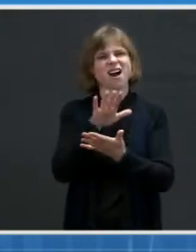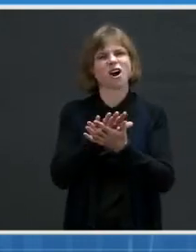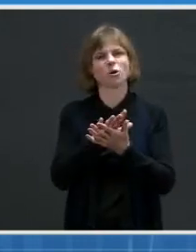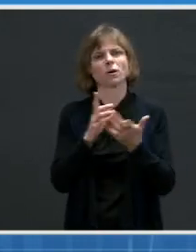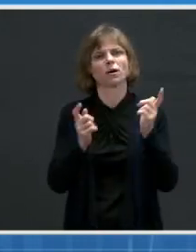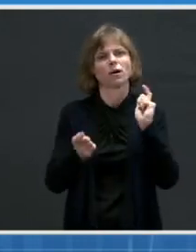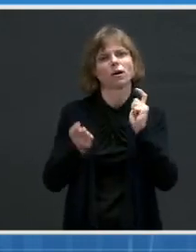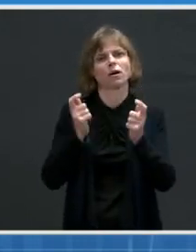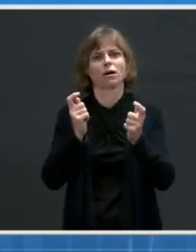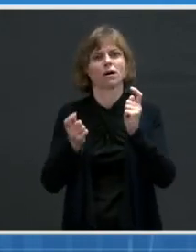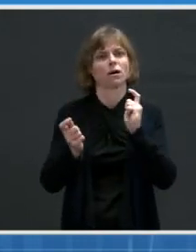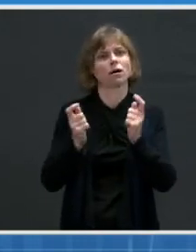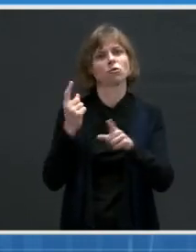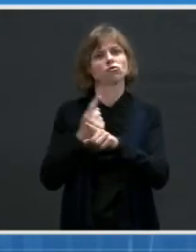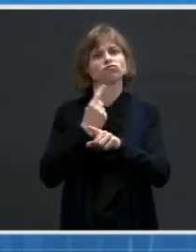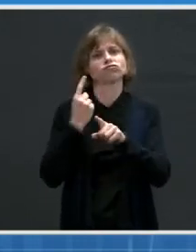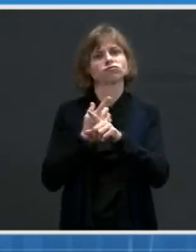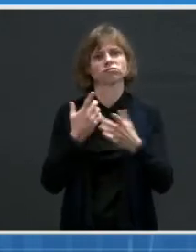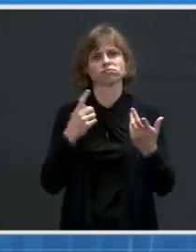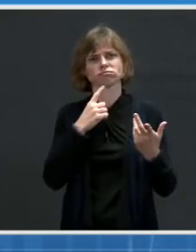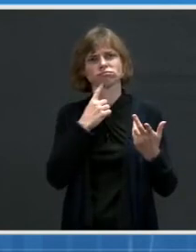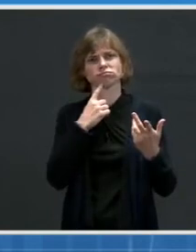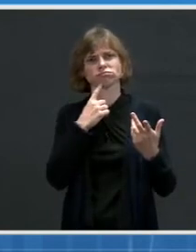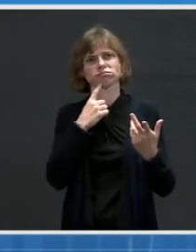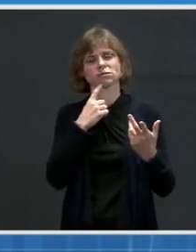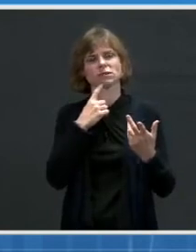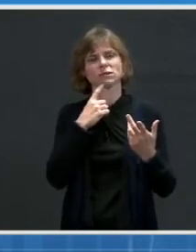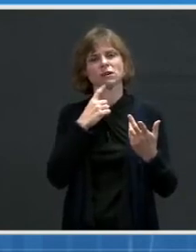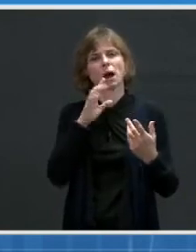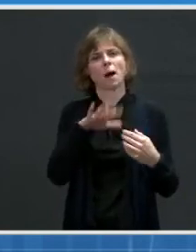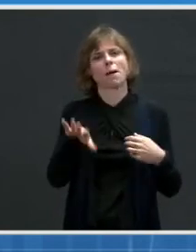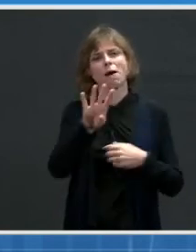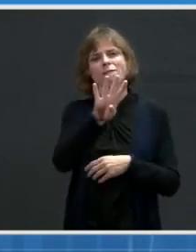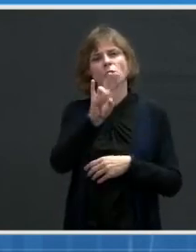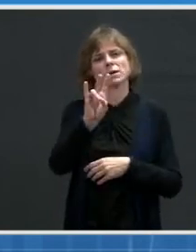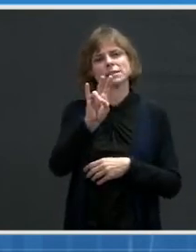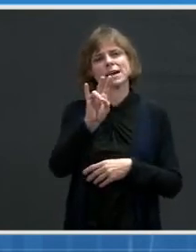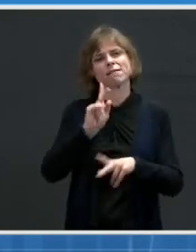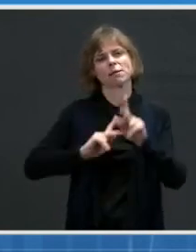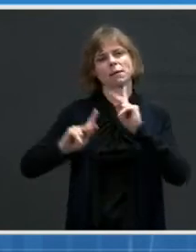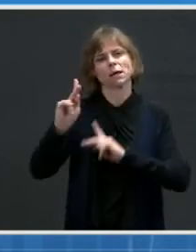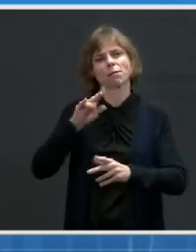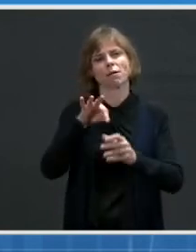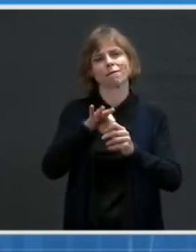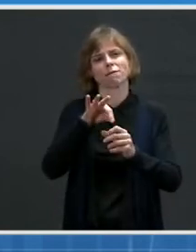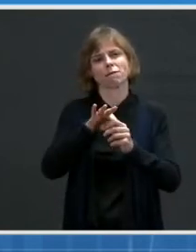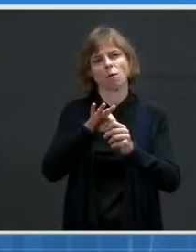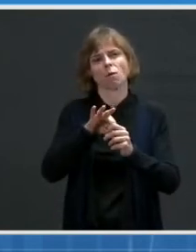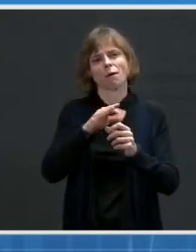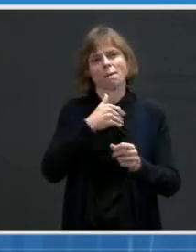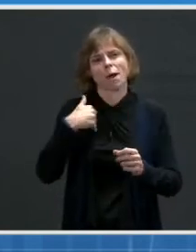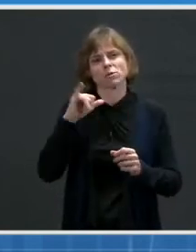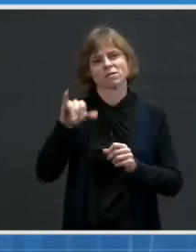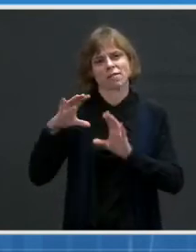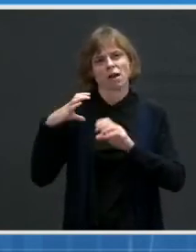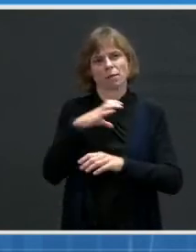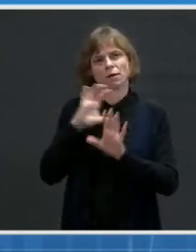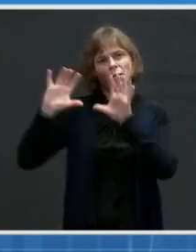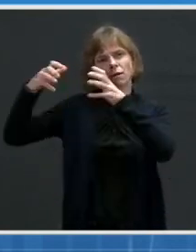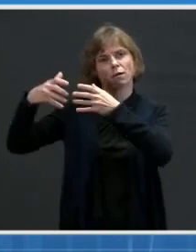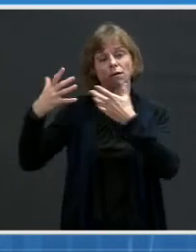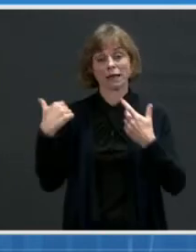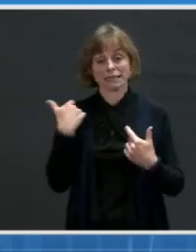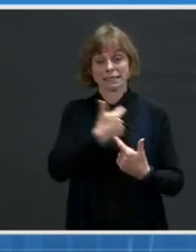I mentioned, there are 47 voting members of this. And since this was put online